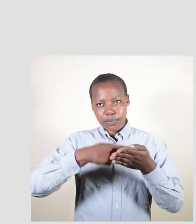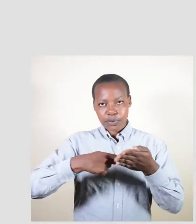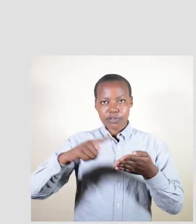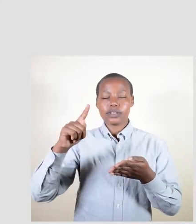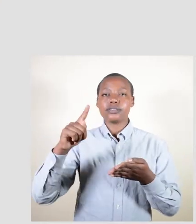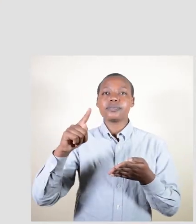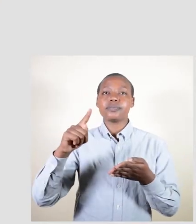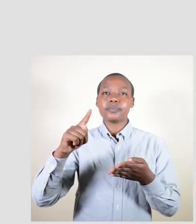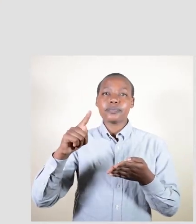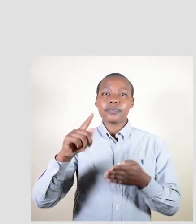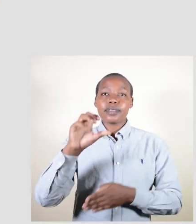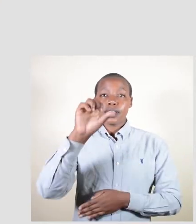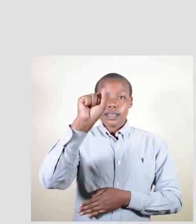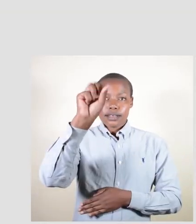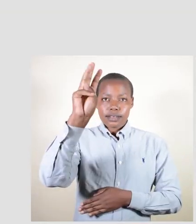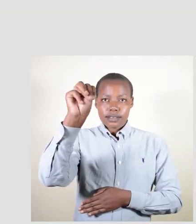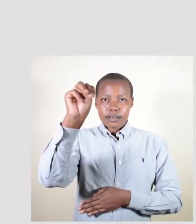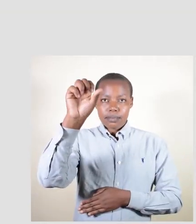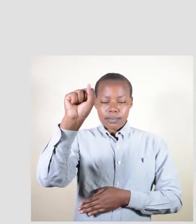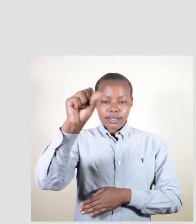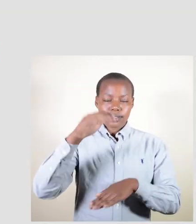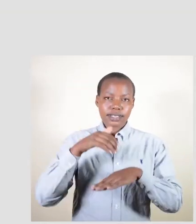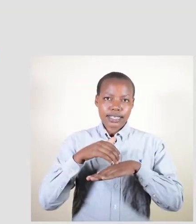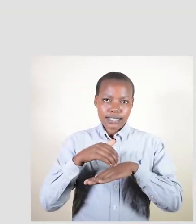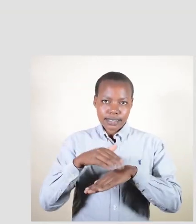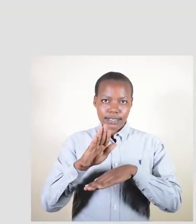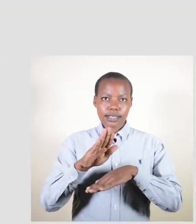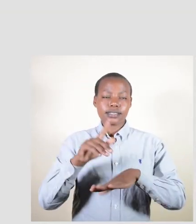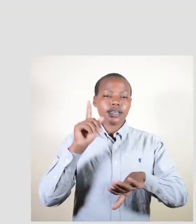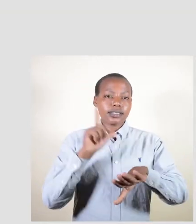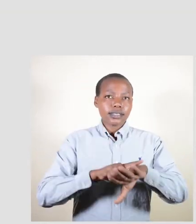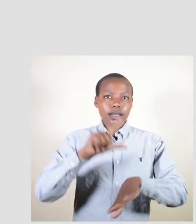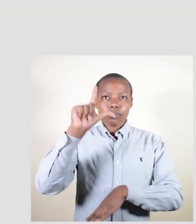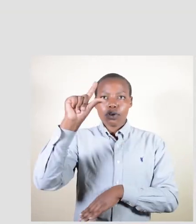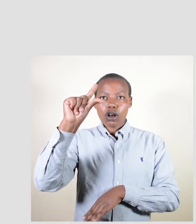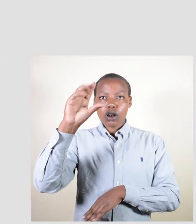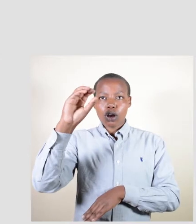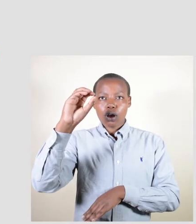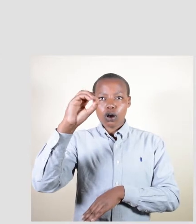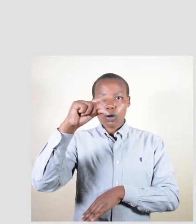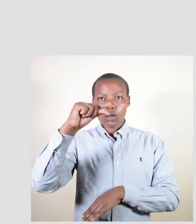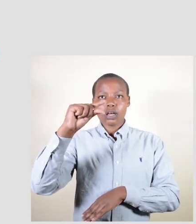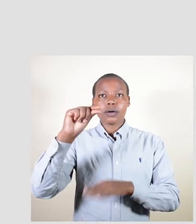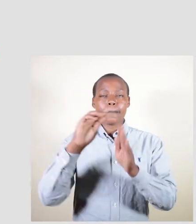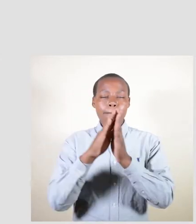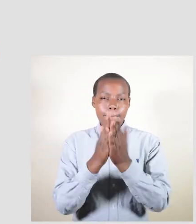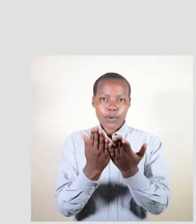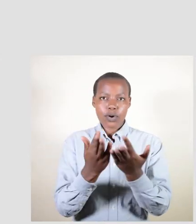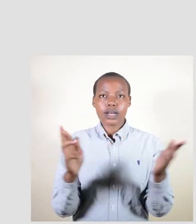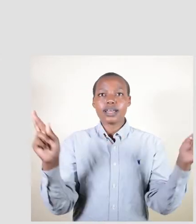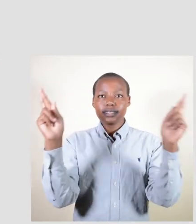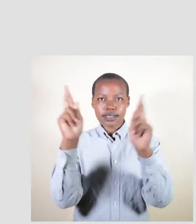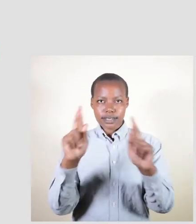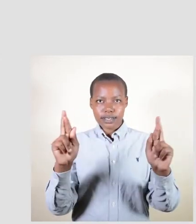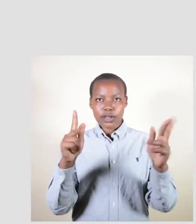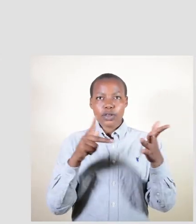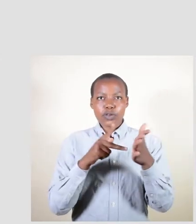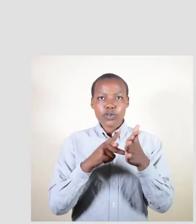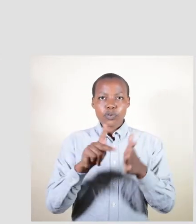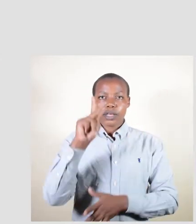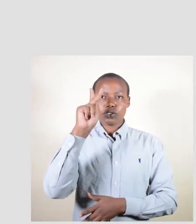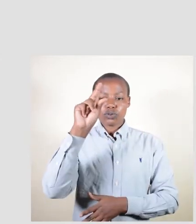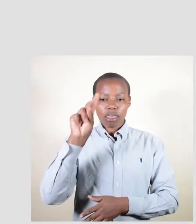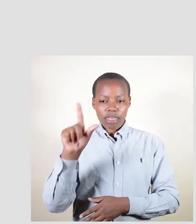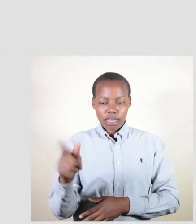and submit for approval. An SMS notification will be sent once logbook is ready. The